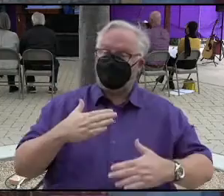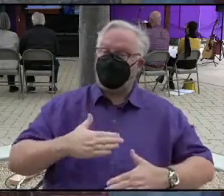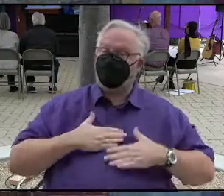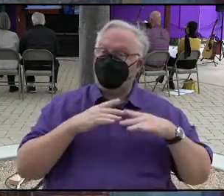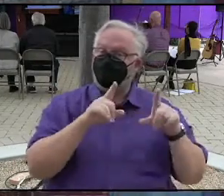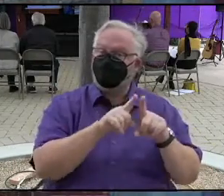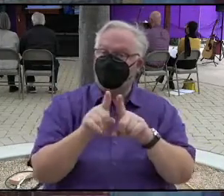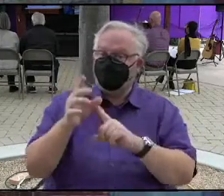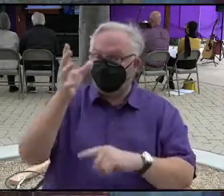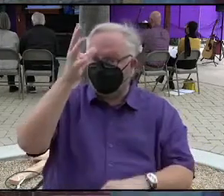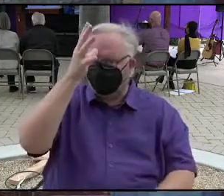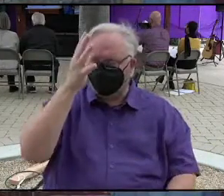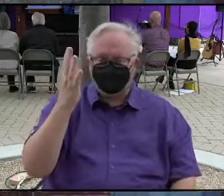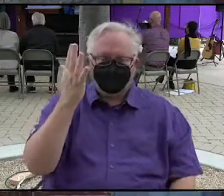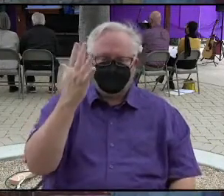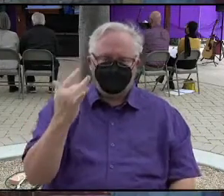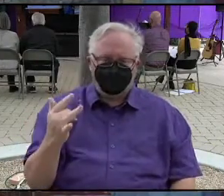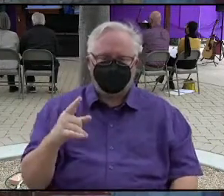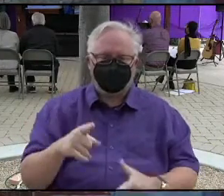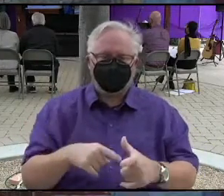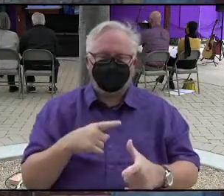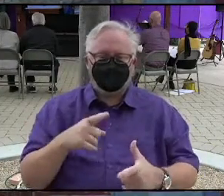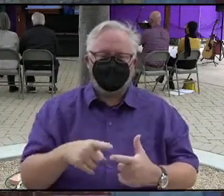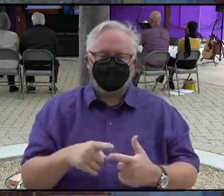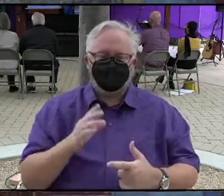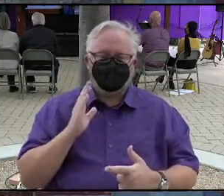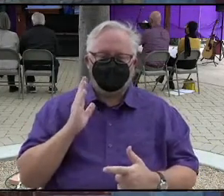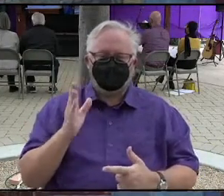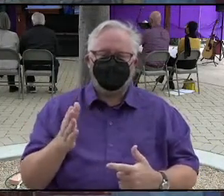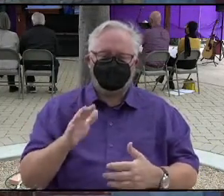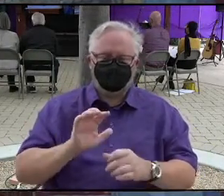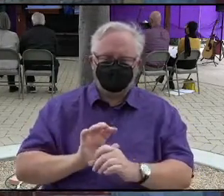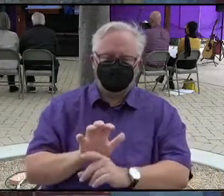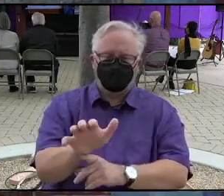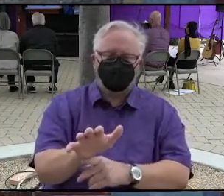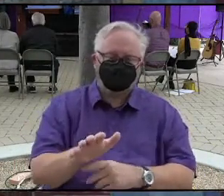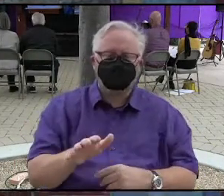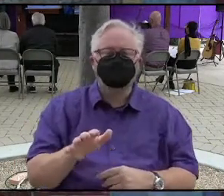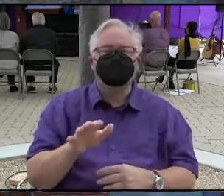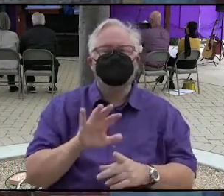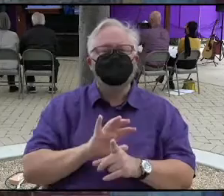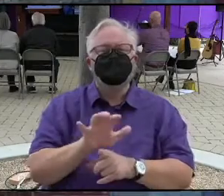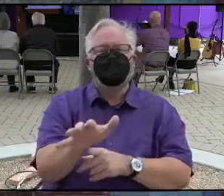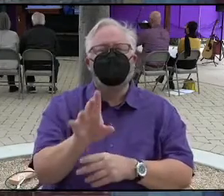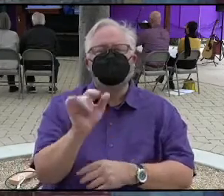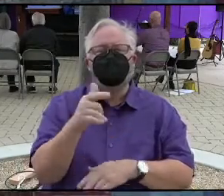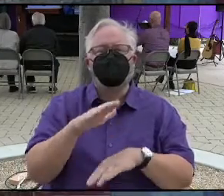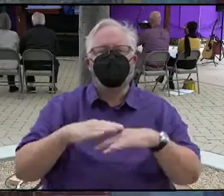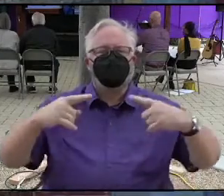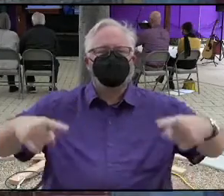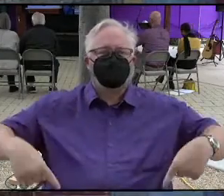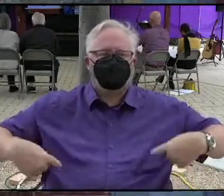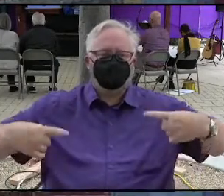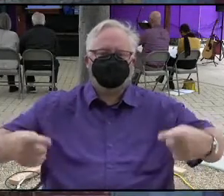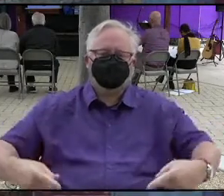too, Daddy, because then we would have squashed a dog all over the tires.